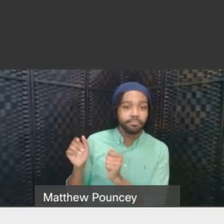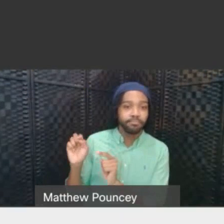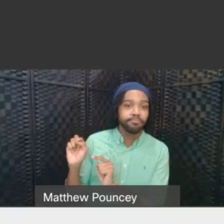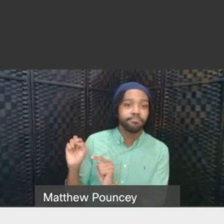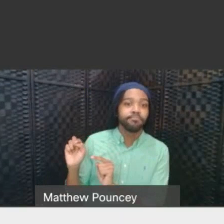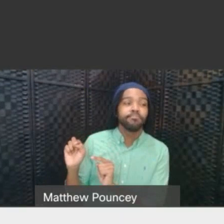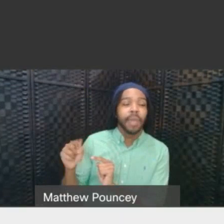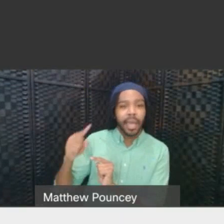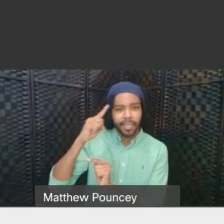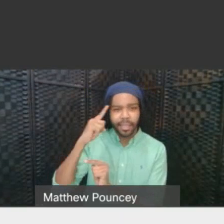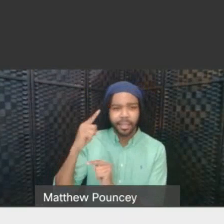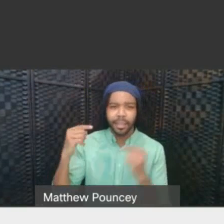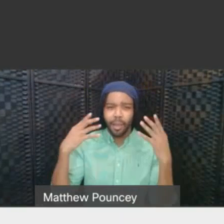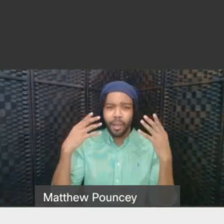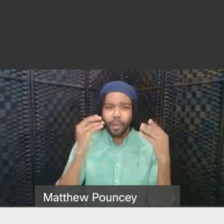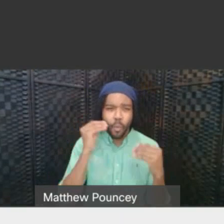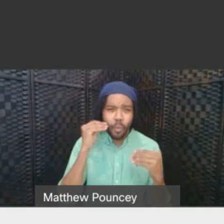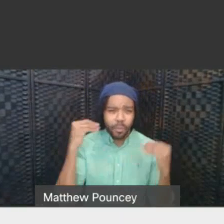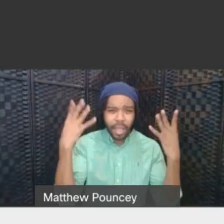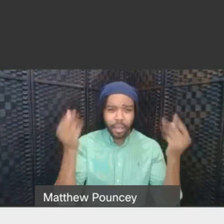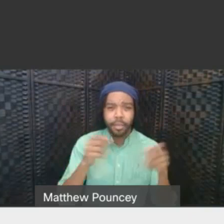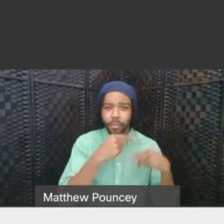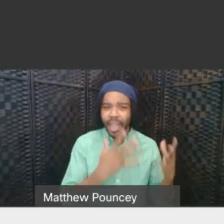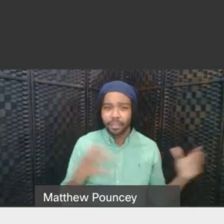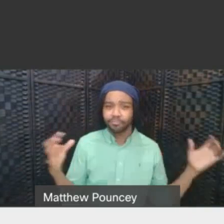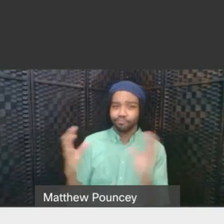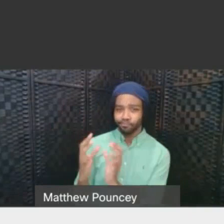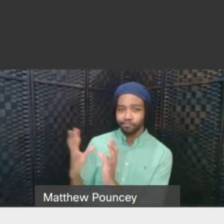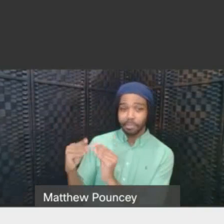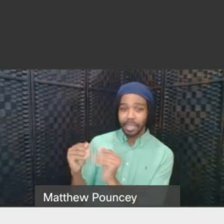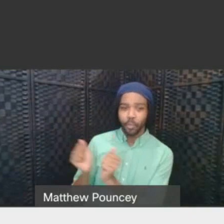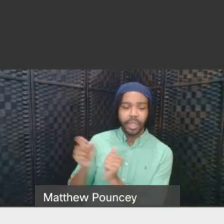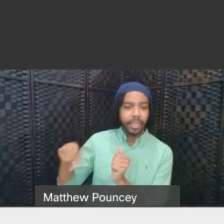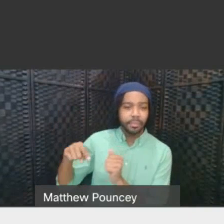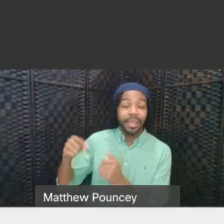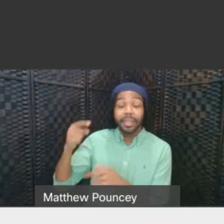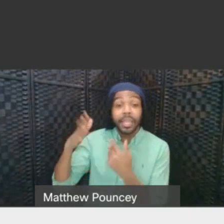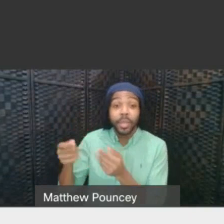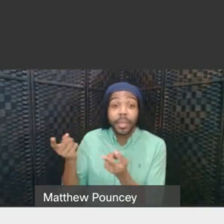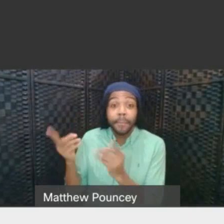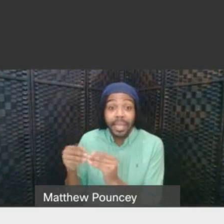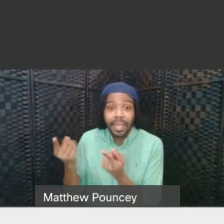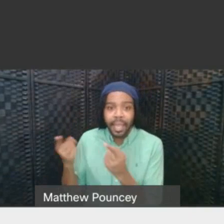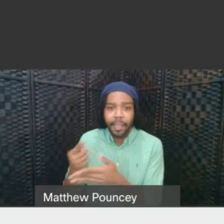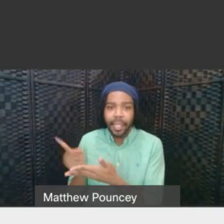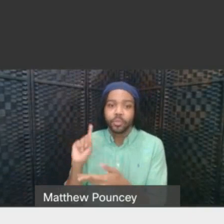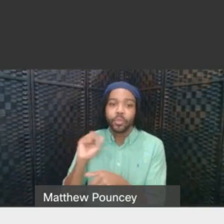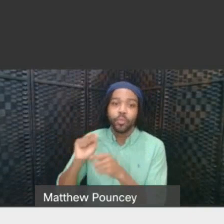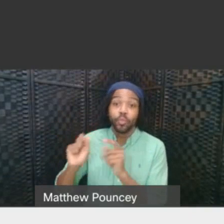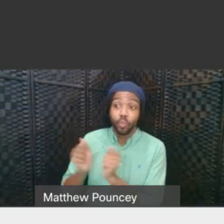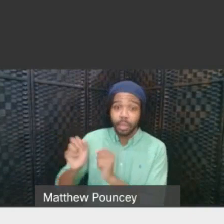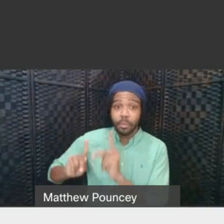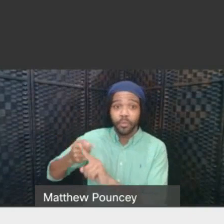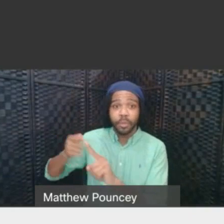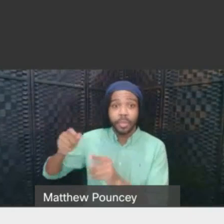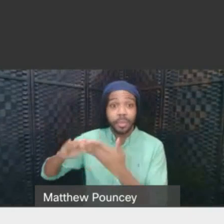I think it was home health providers. Anyway, she had a meeting last week with some folks from the community where she said it is taking